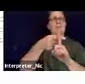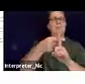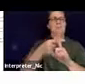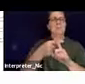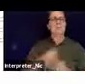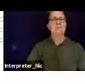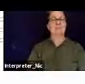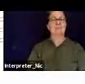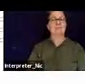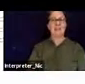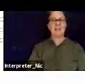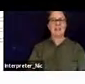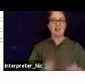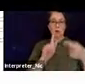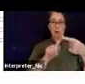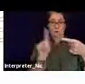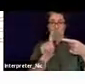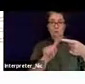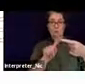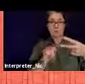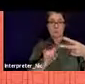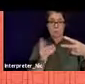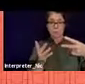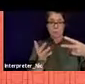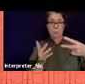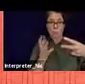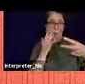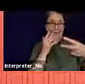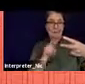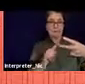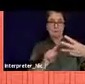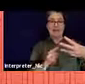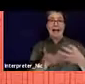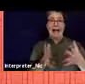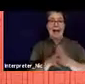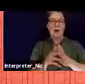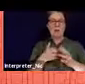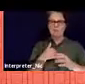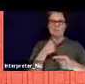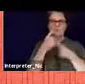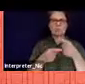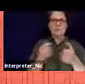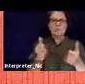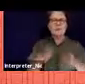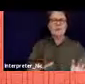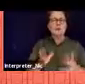So that's the what, the when, the how. And the other thing that I really recommend